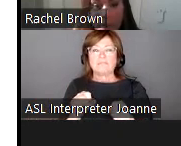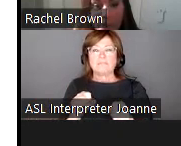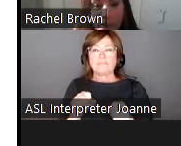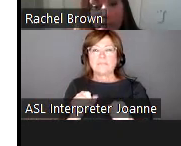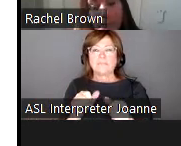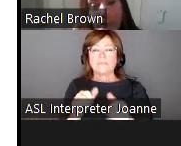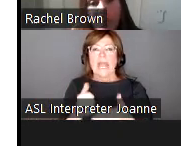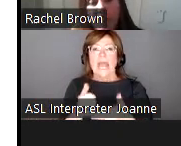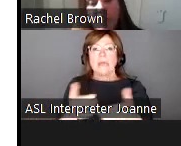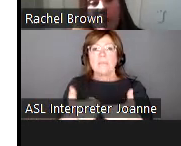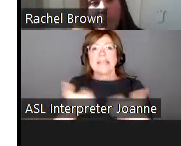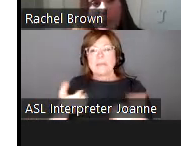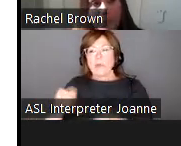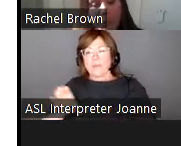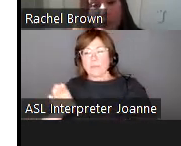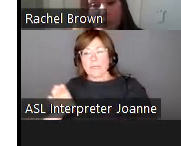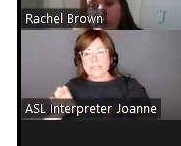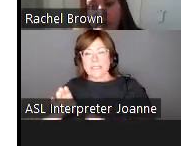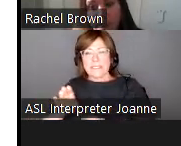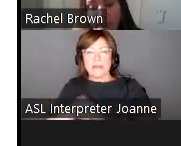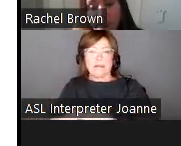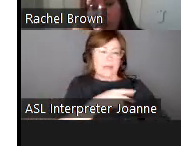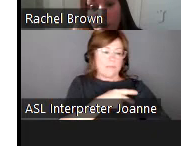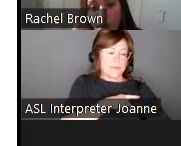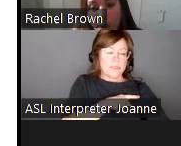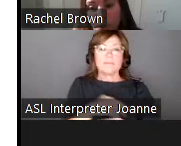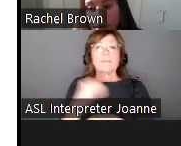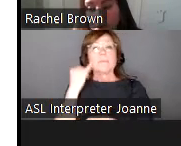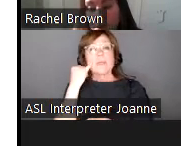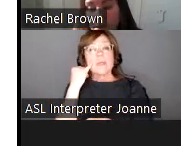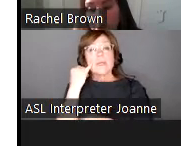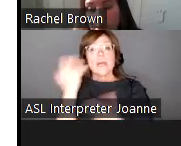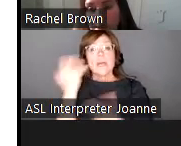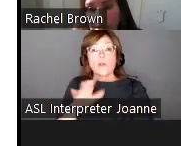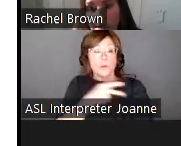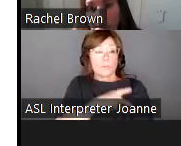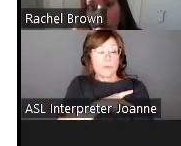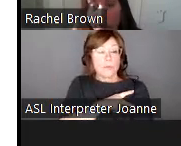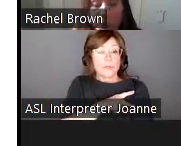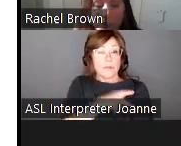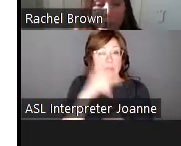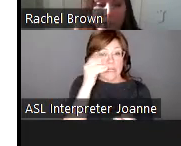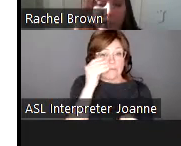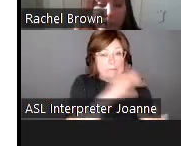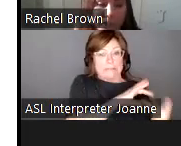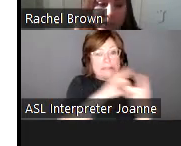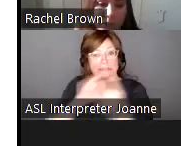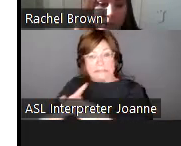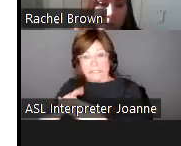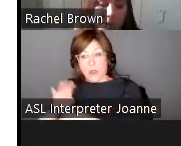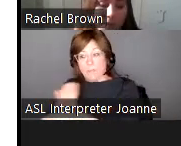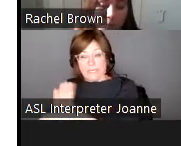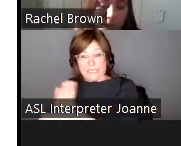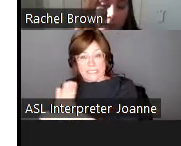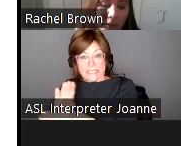business page. To that point, I wanted to say that if you don't want your personal page connected to